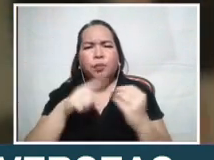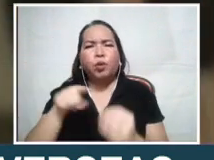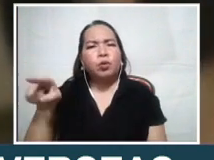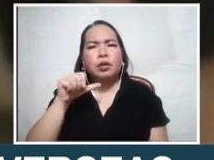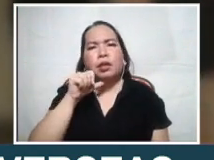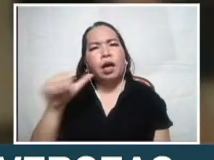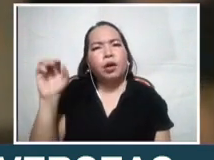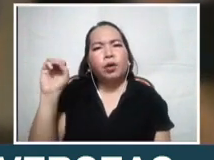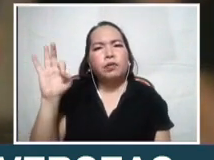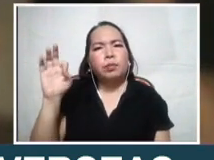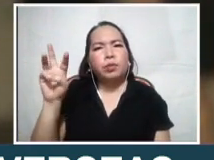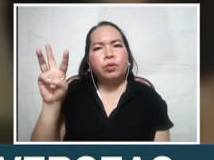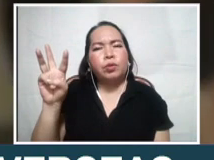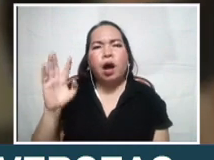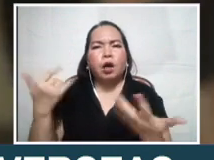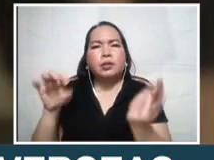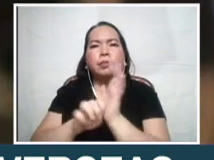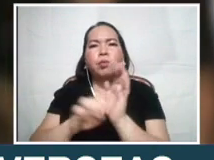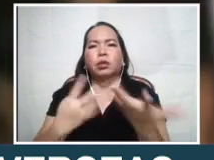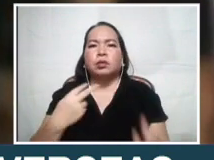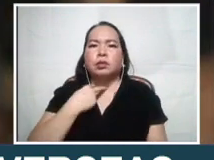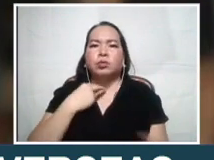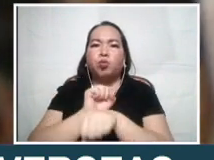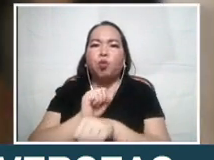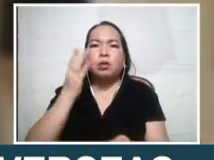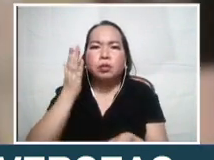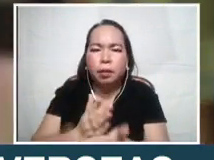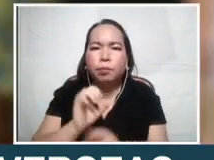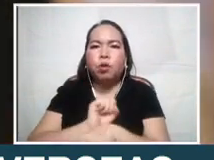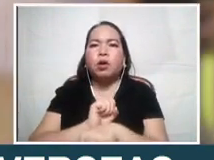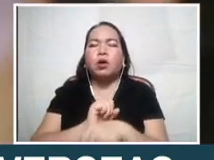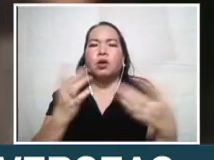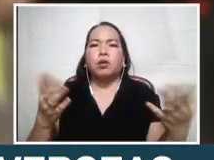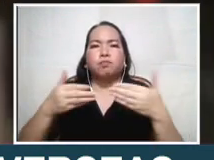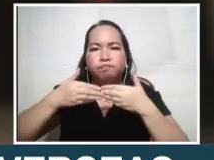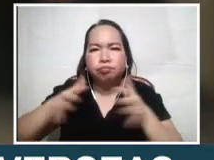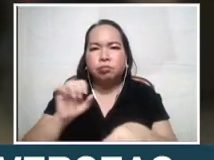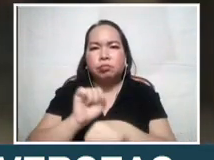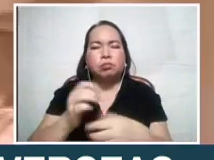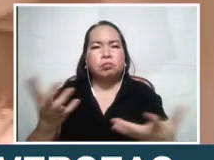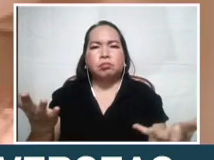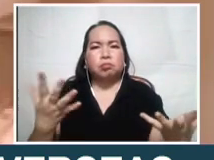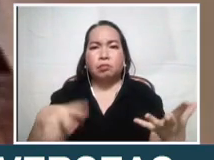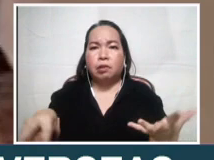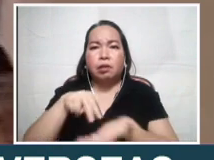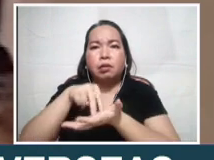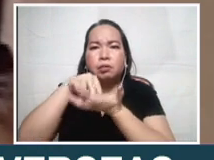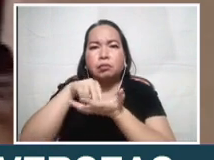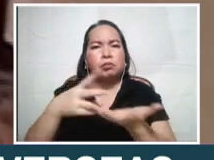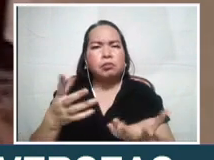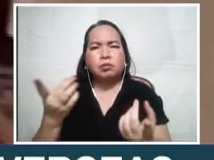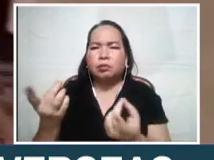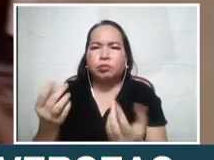the disenfranchised employees, the workers who are left with no jobs to return home to return to when the